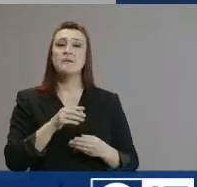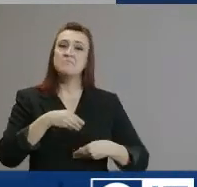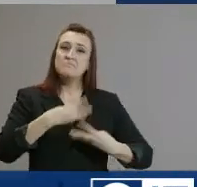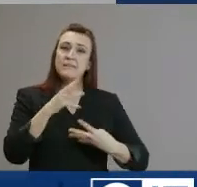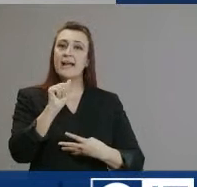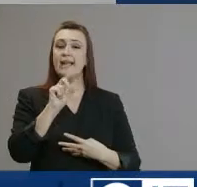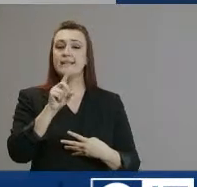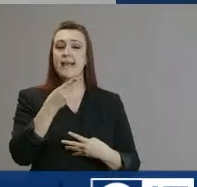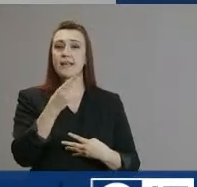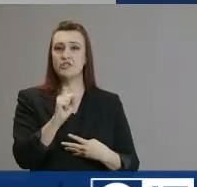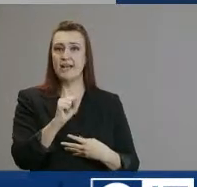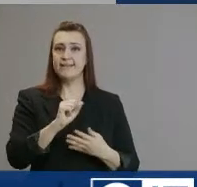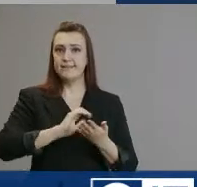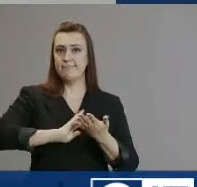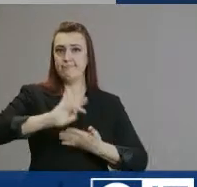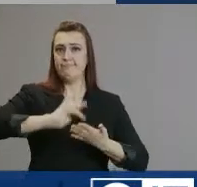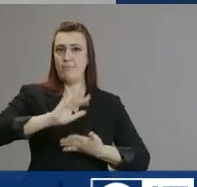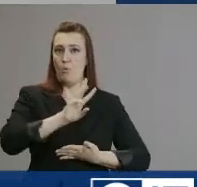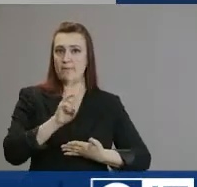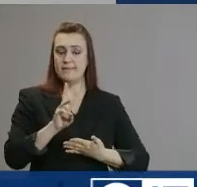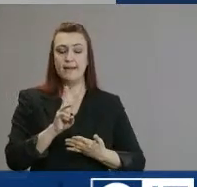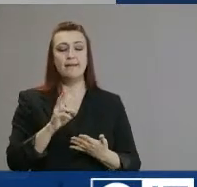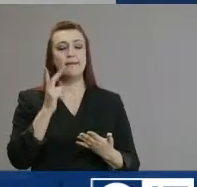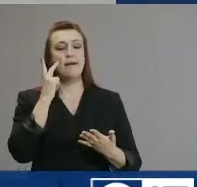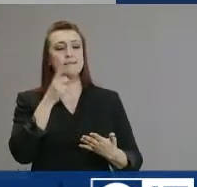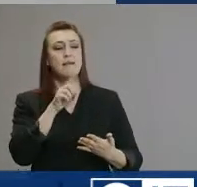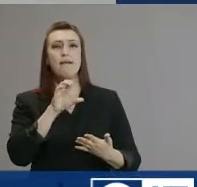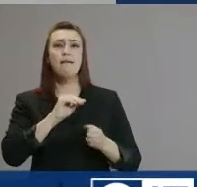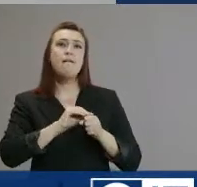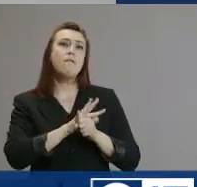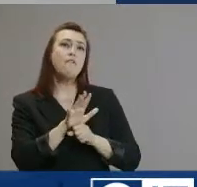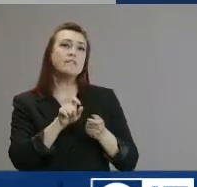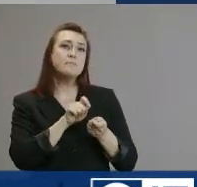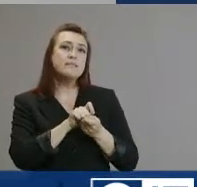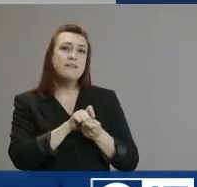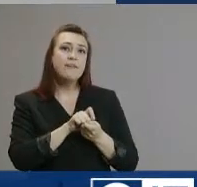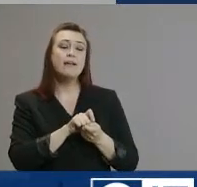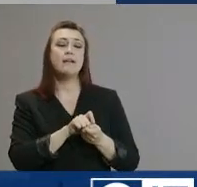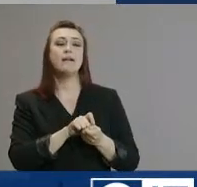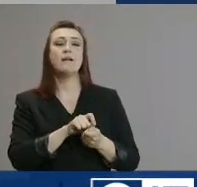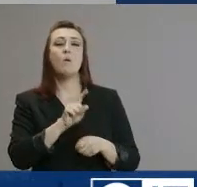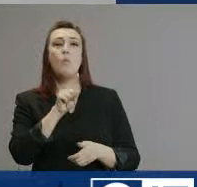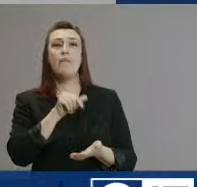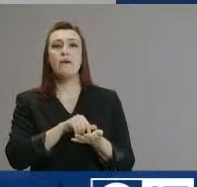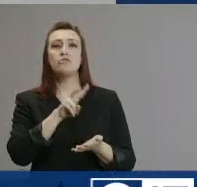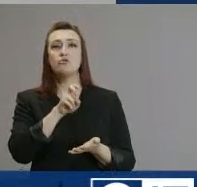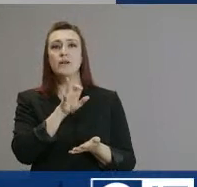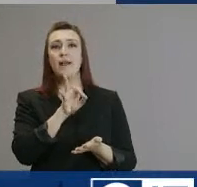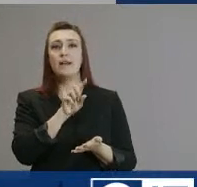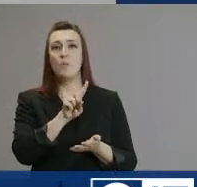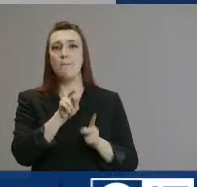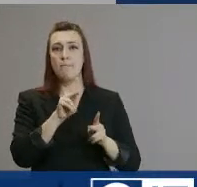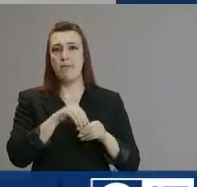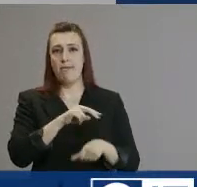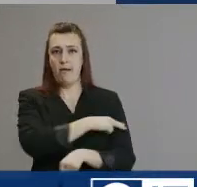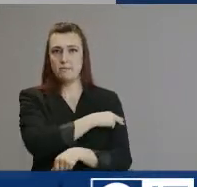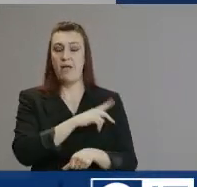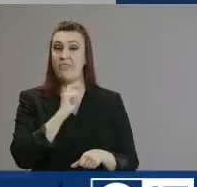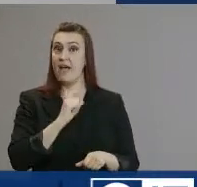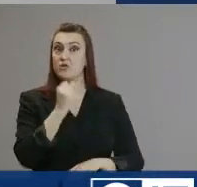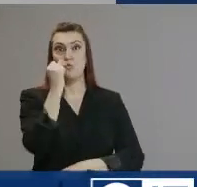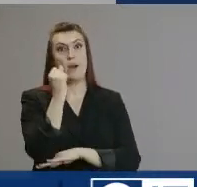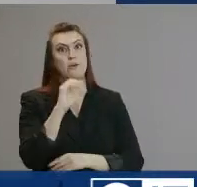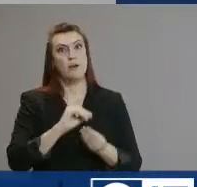We have COVID-specific inpatients, 1,291 inpatients. That is a record high. ICU patients, we